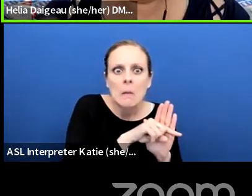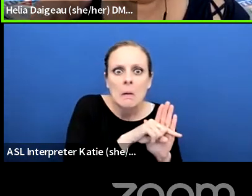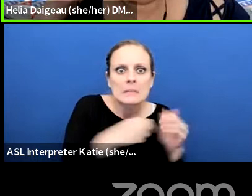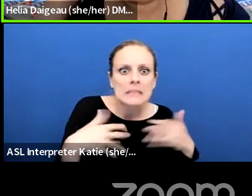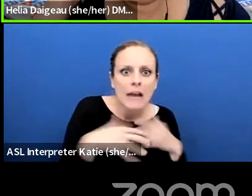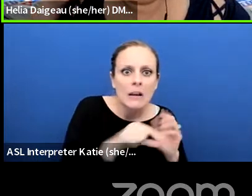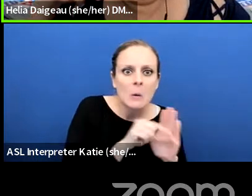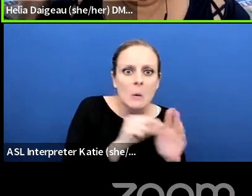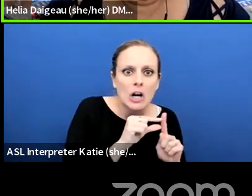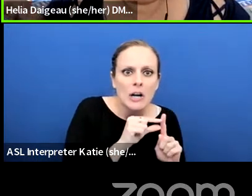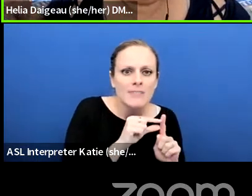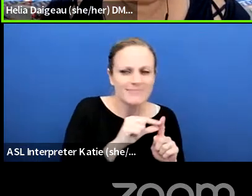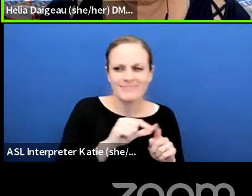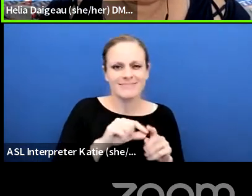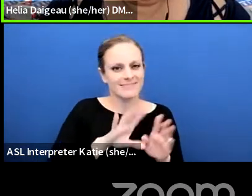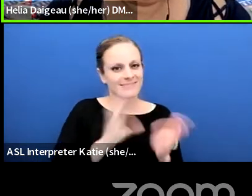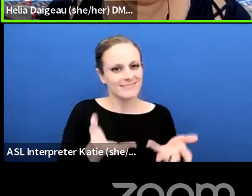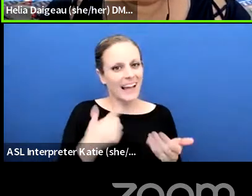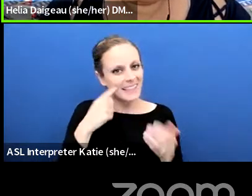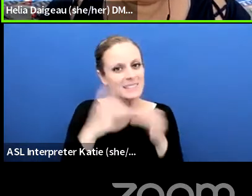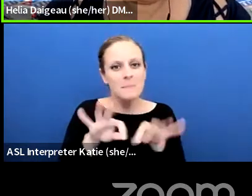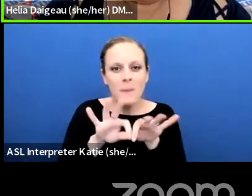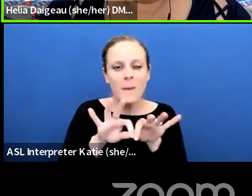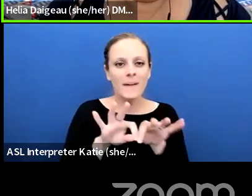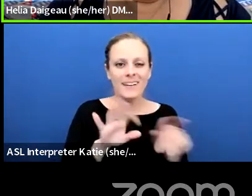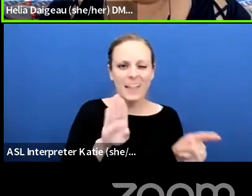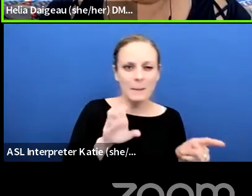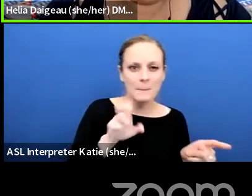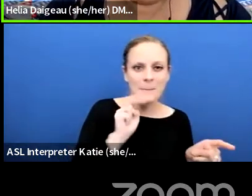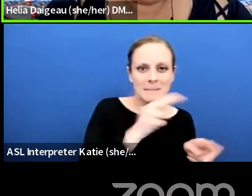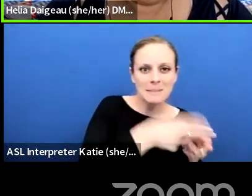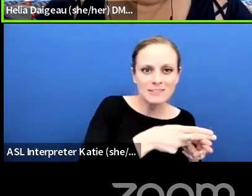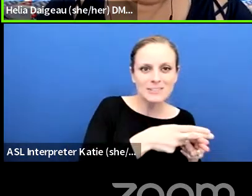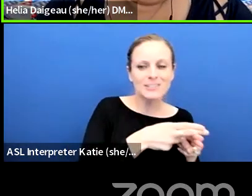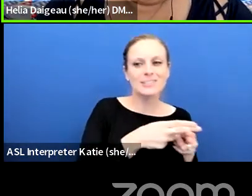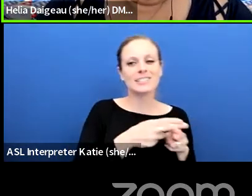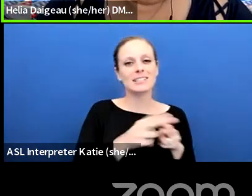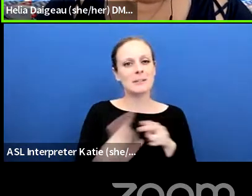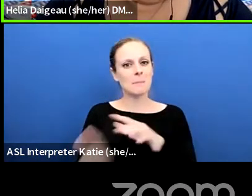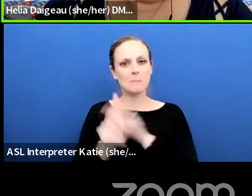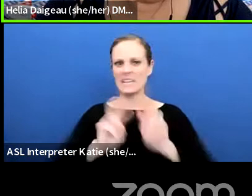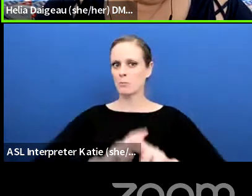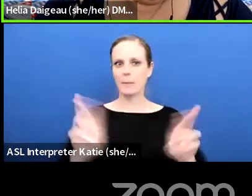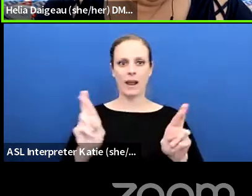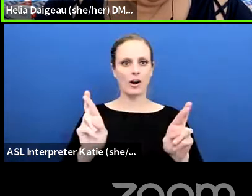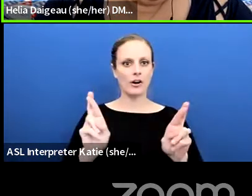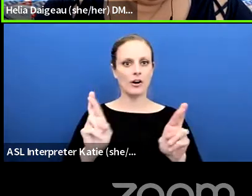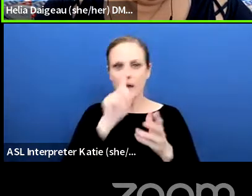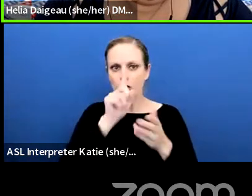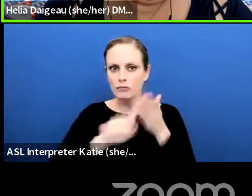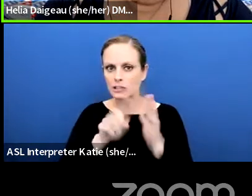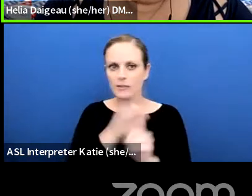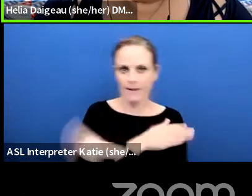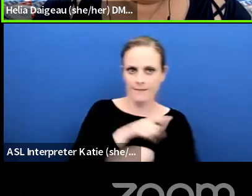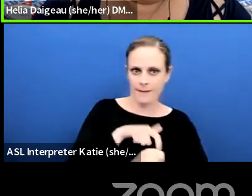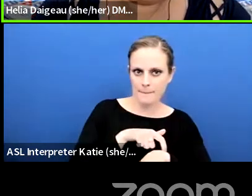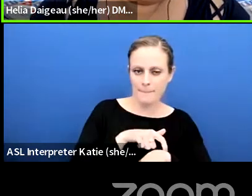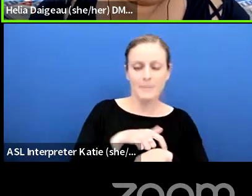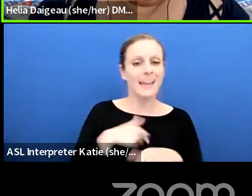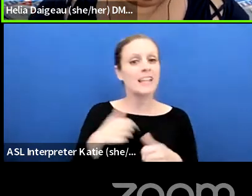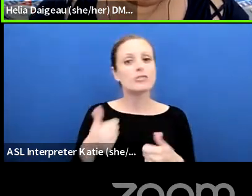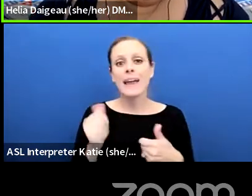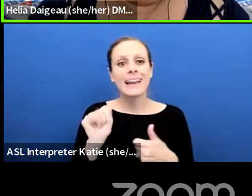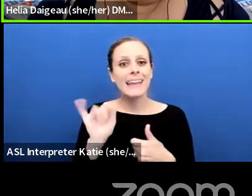said about that. I think it's important to come prepared, do your research. And I think it's also great if you can offer